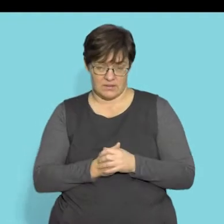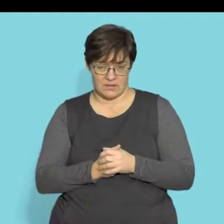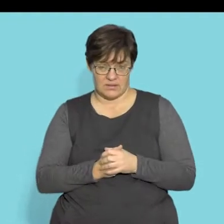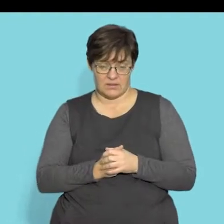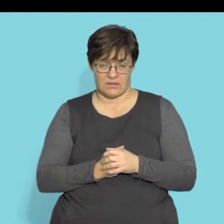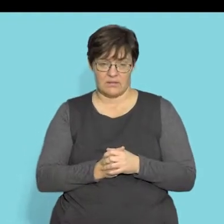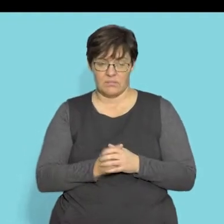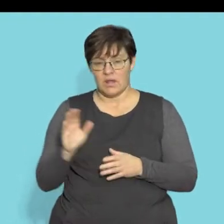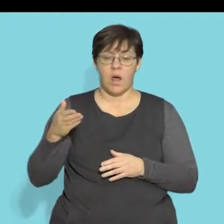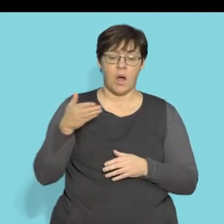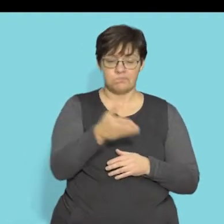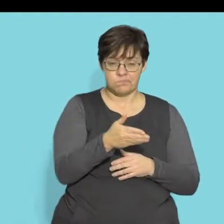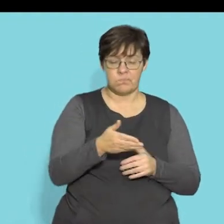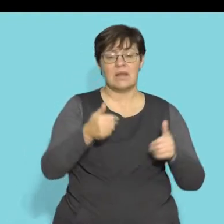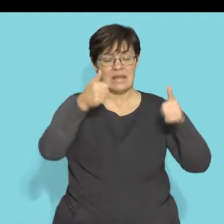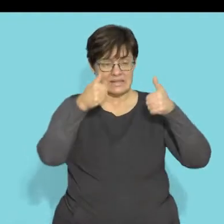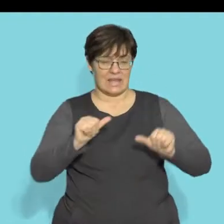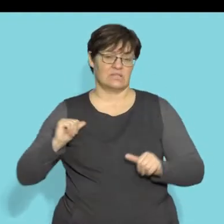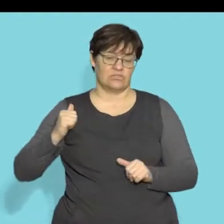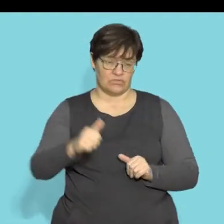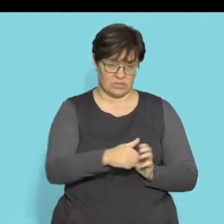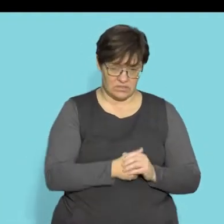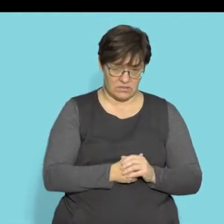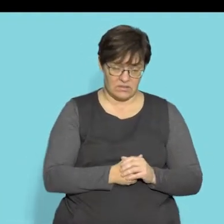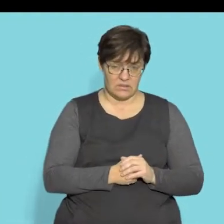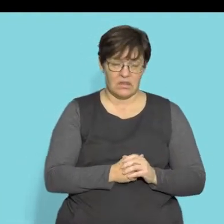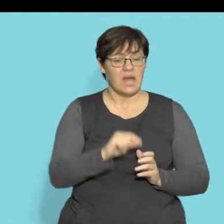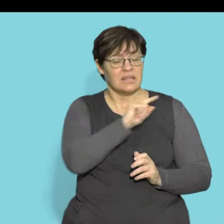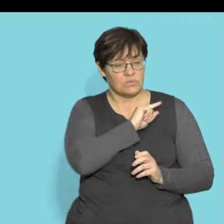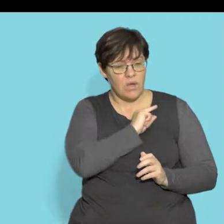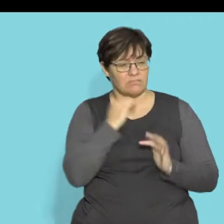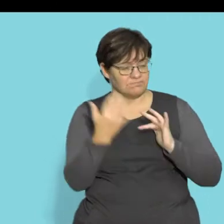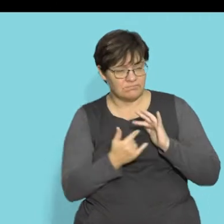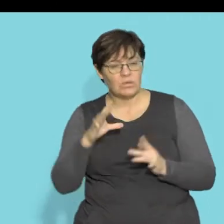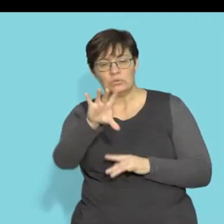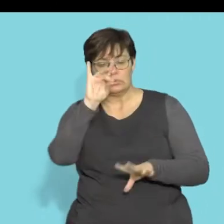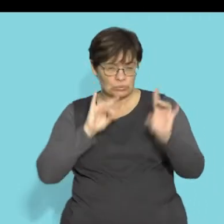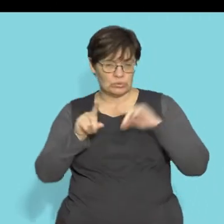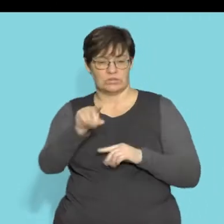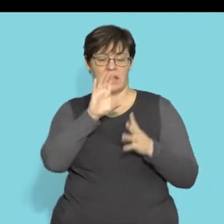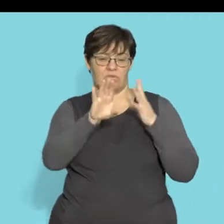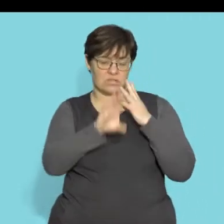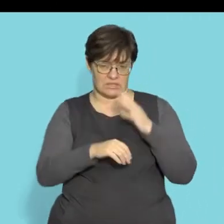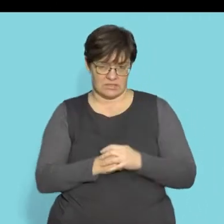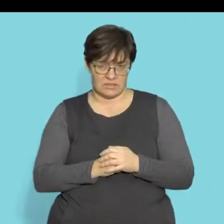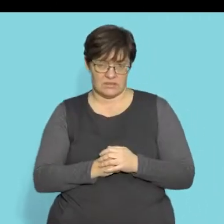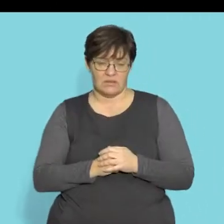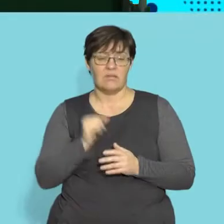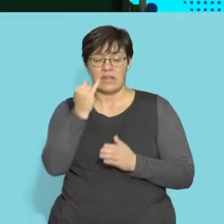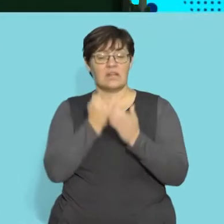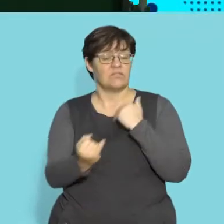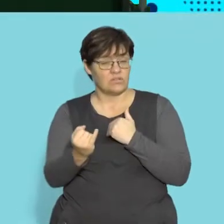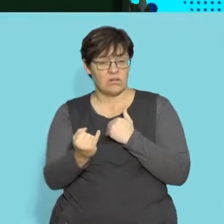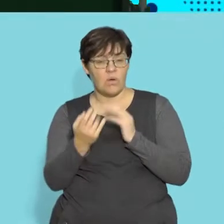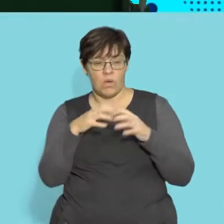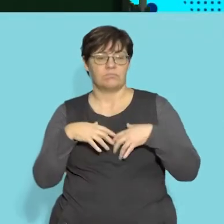that to be present in the next generation. And that is why we choose those desired characteristics in that individual